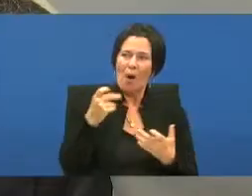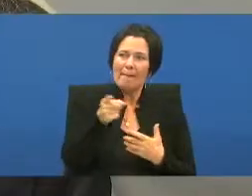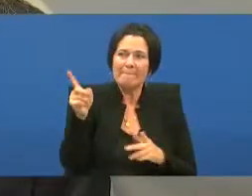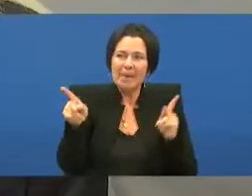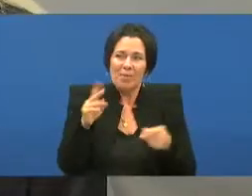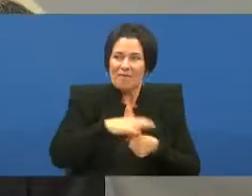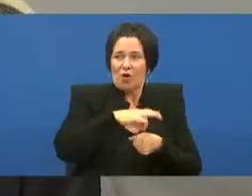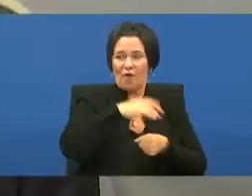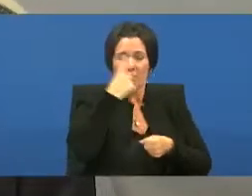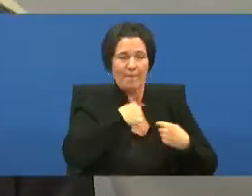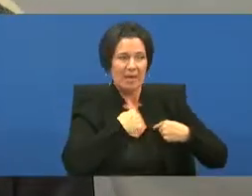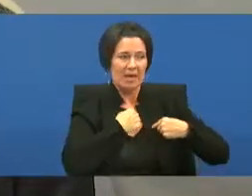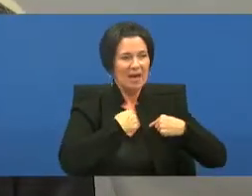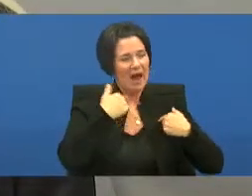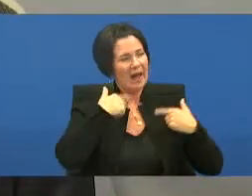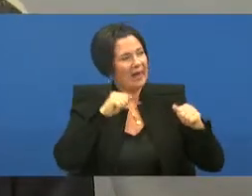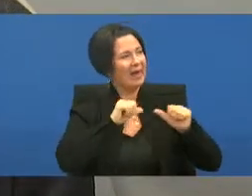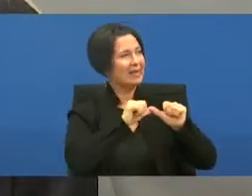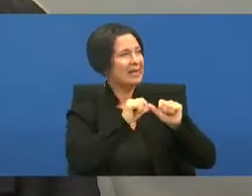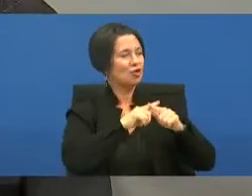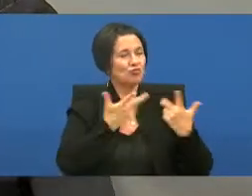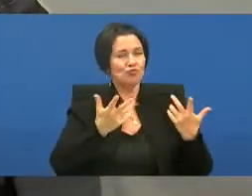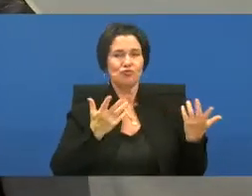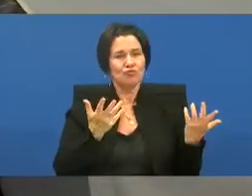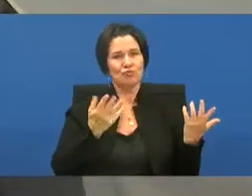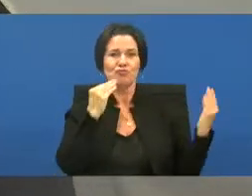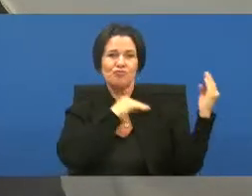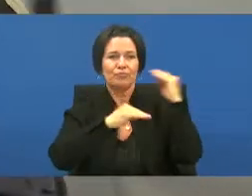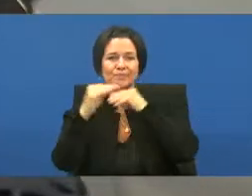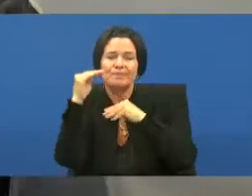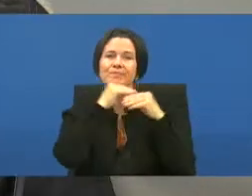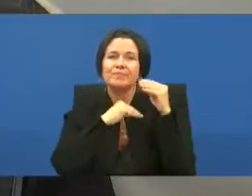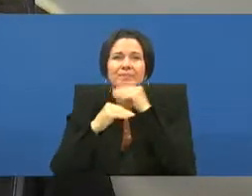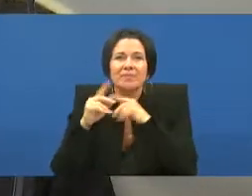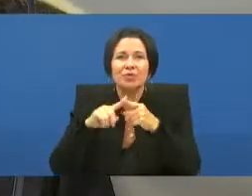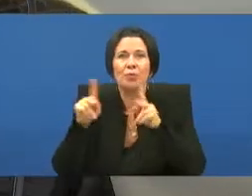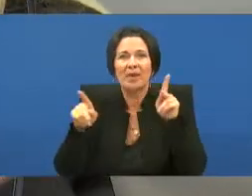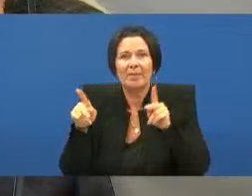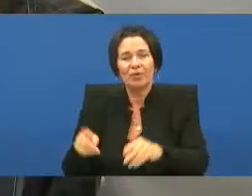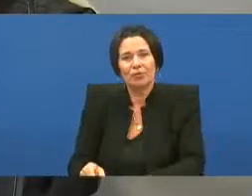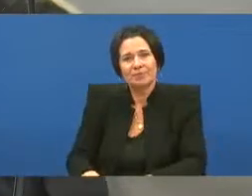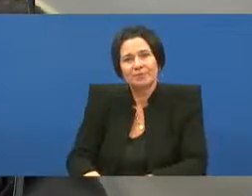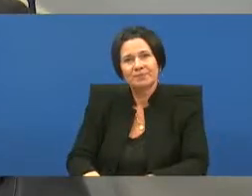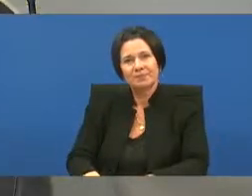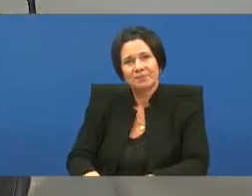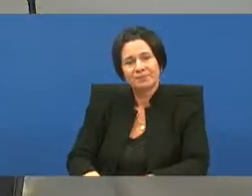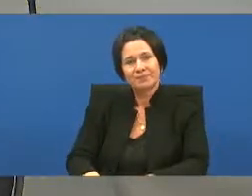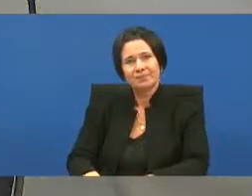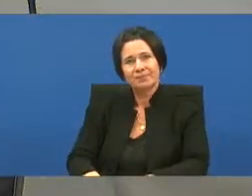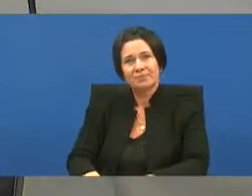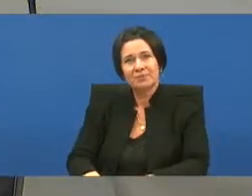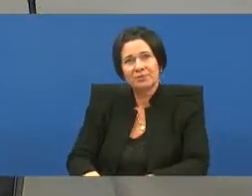I can sit up here and continue to lie to folks. Councilman Hudson.